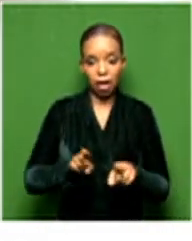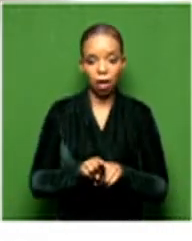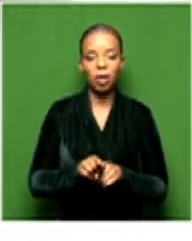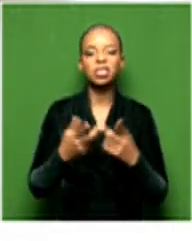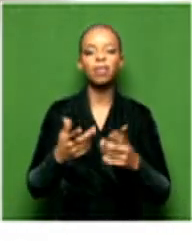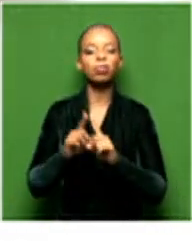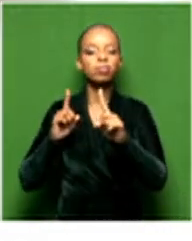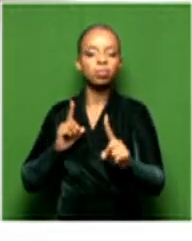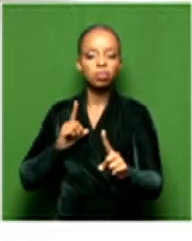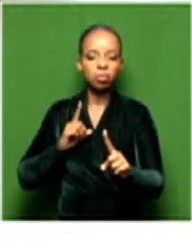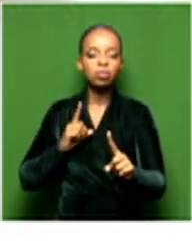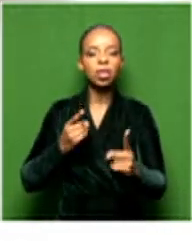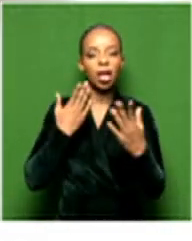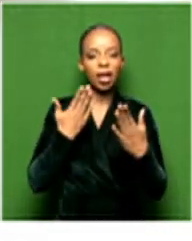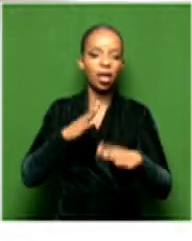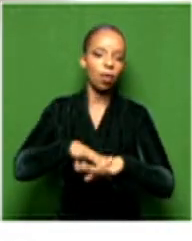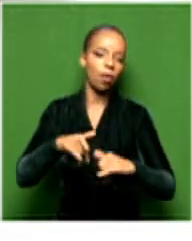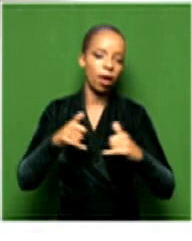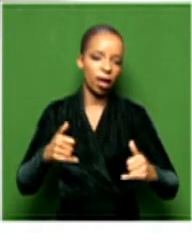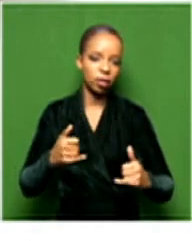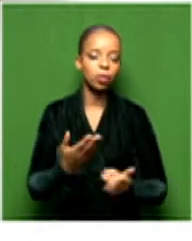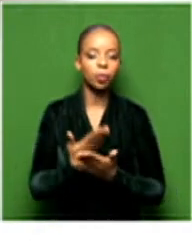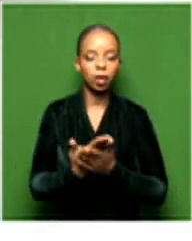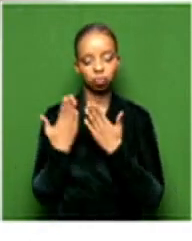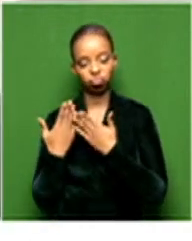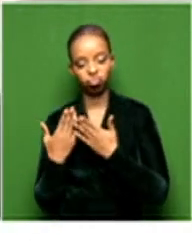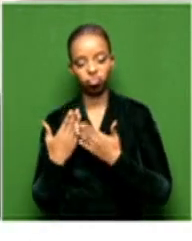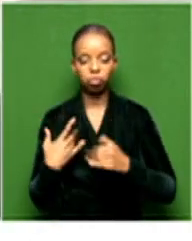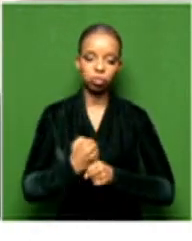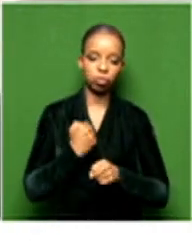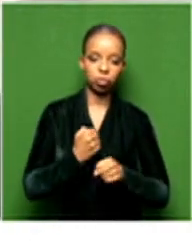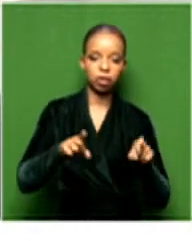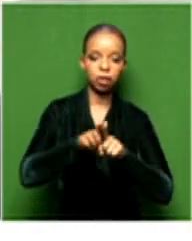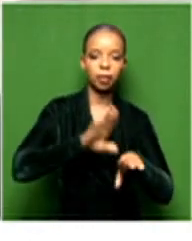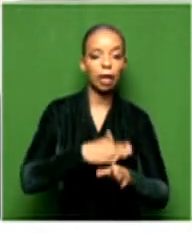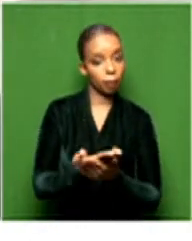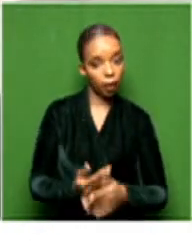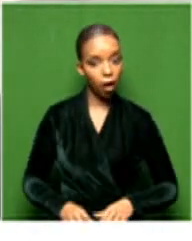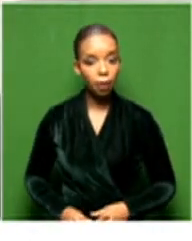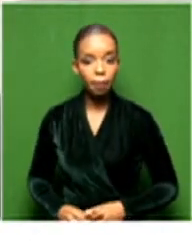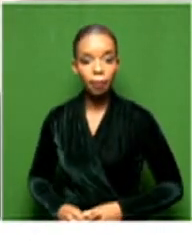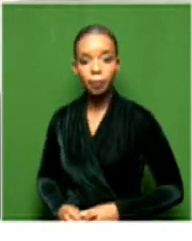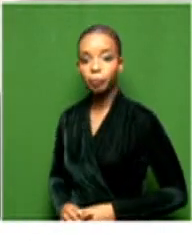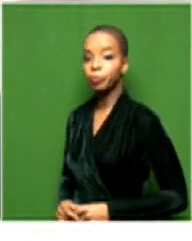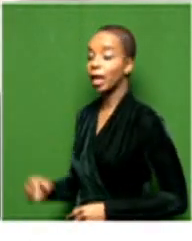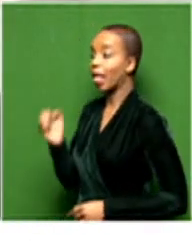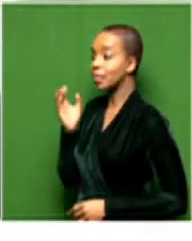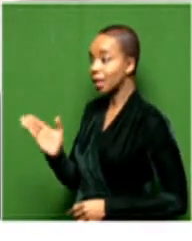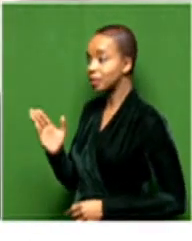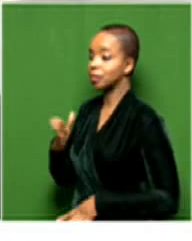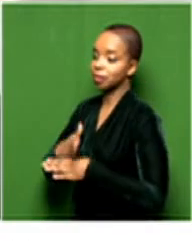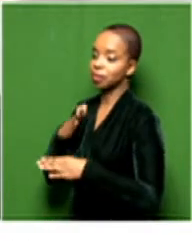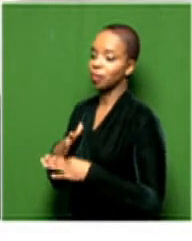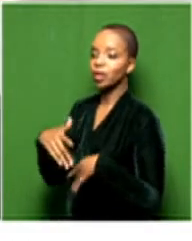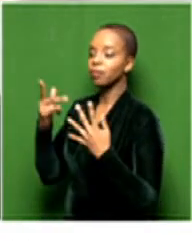means you can further your education whilst being in the workplace. And who would you say this career field is for? I mean, what kind